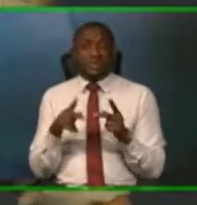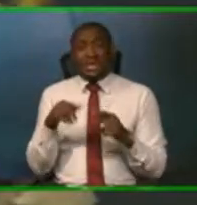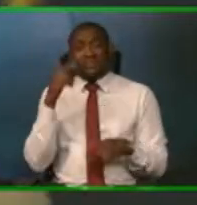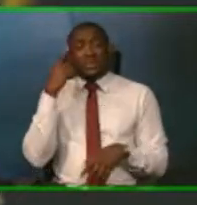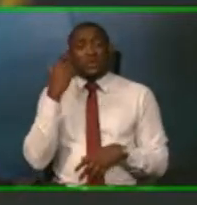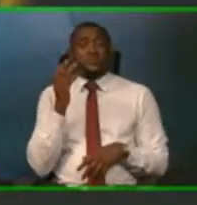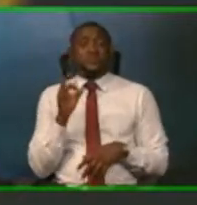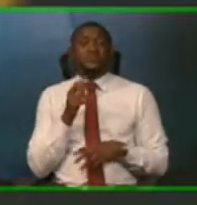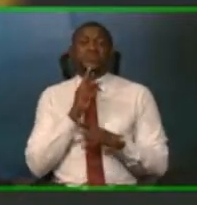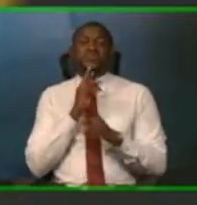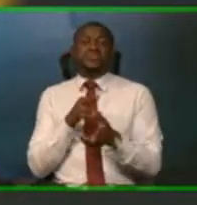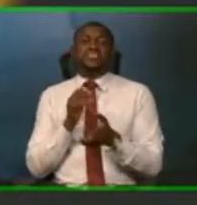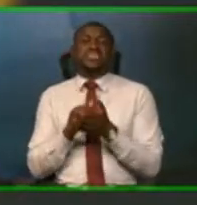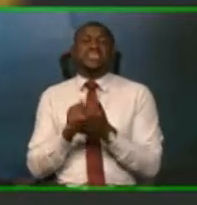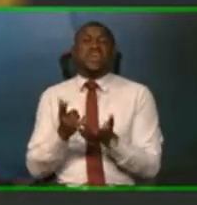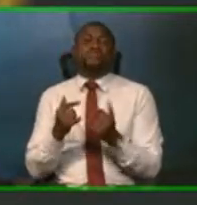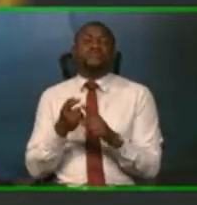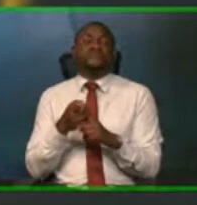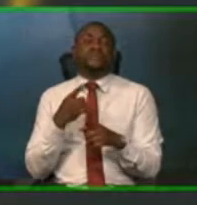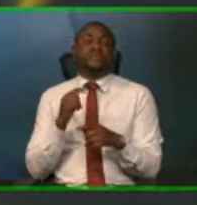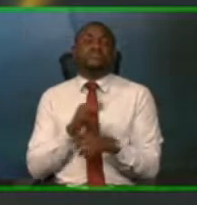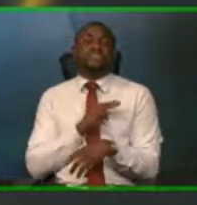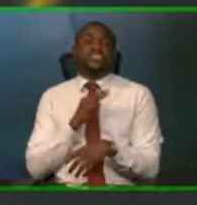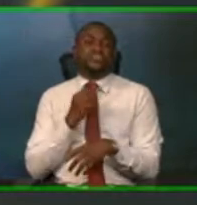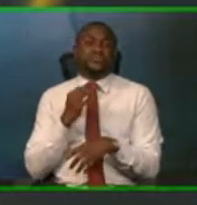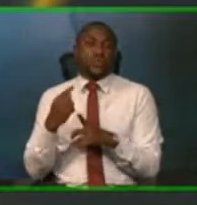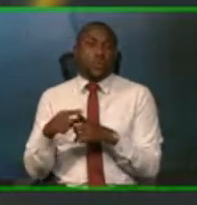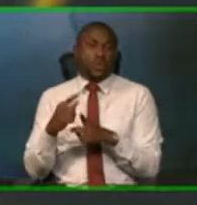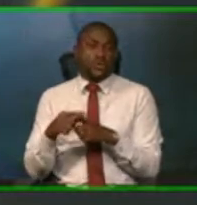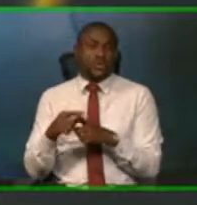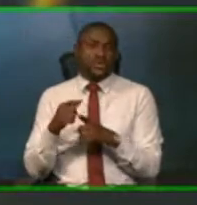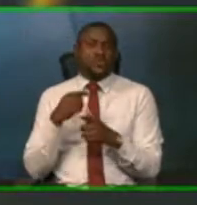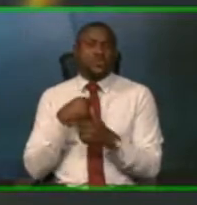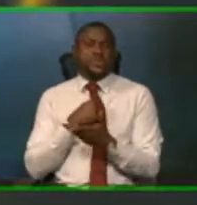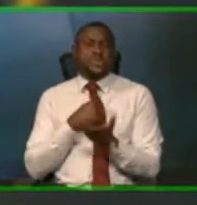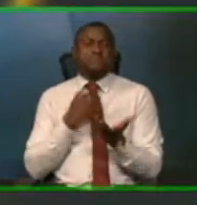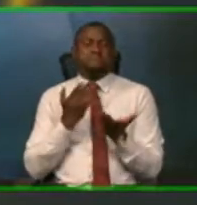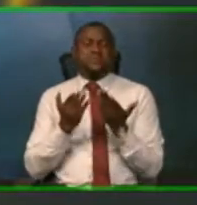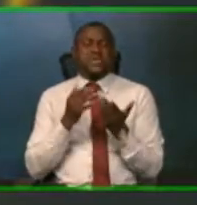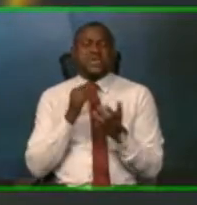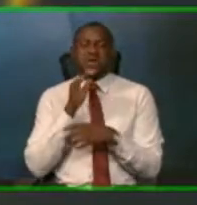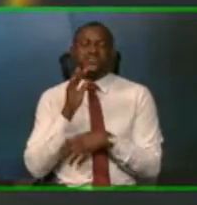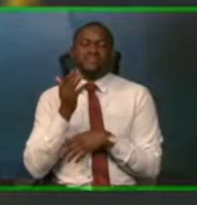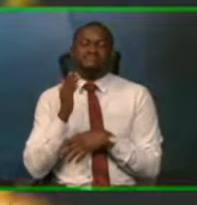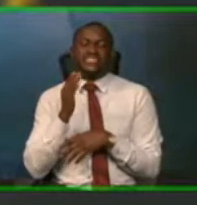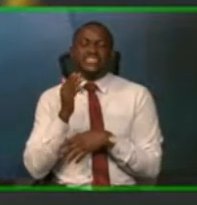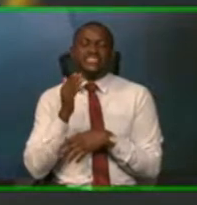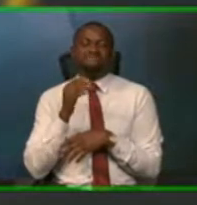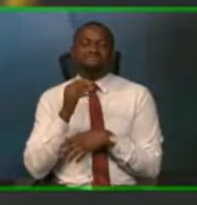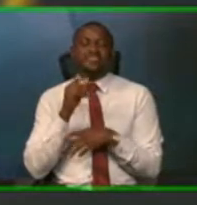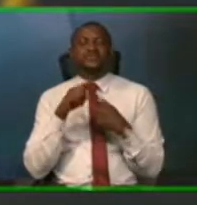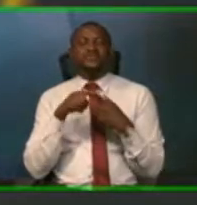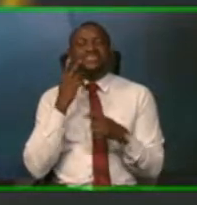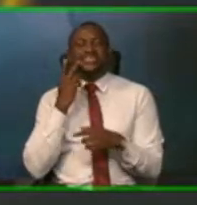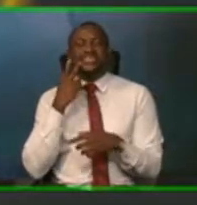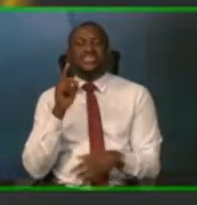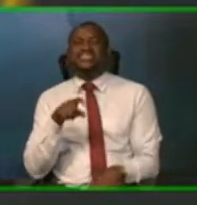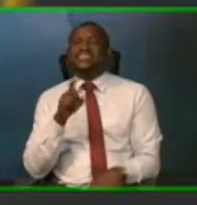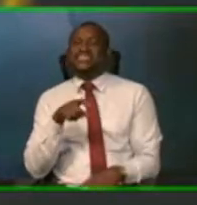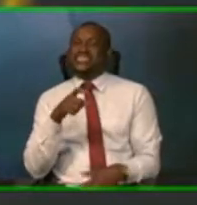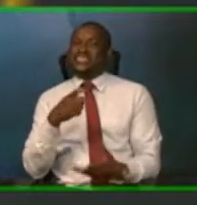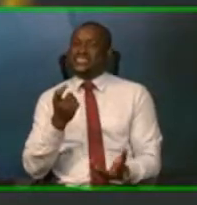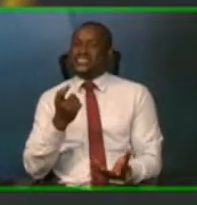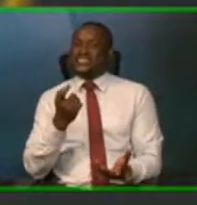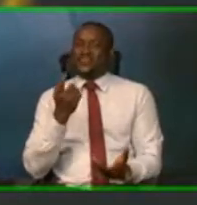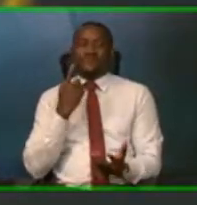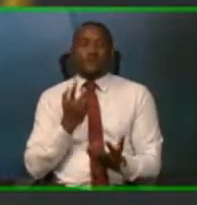because of the results that come from the ministry of the word, we may not seem to immediately see the necessity for a